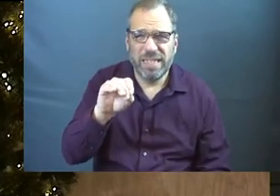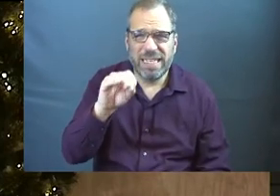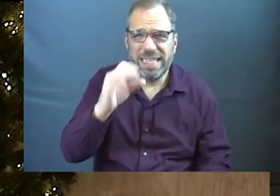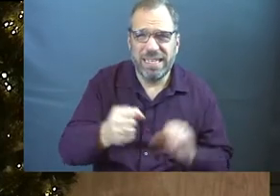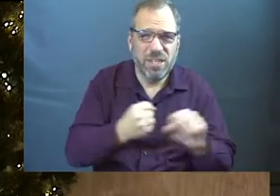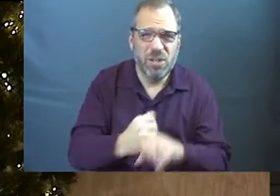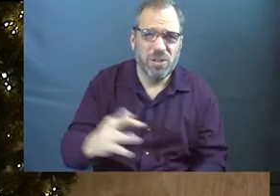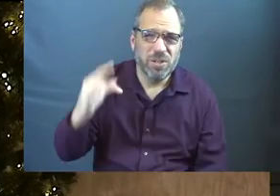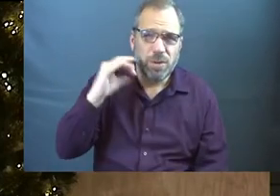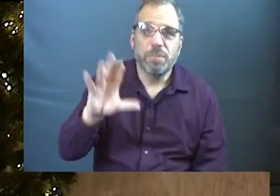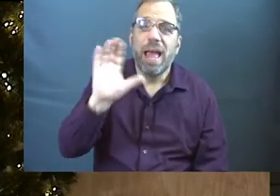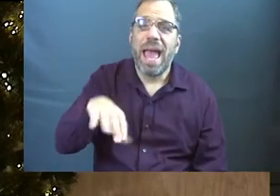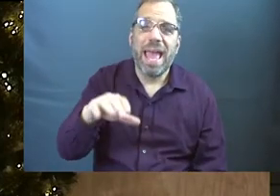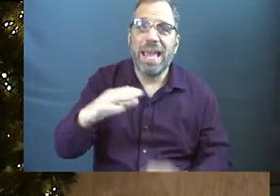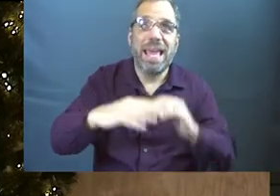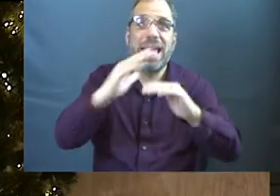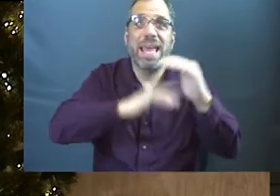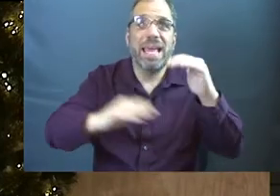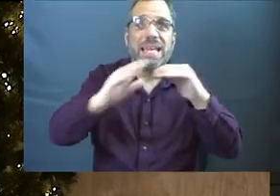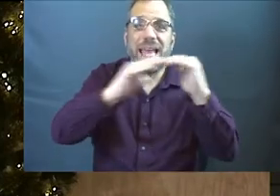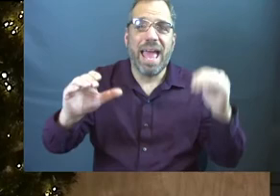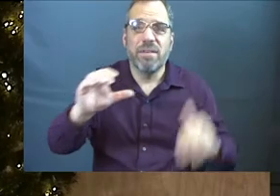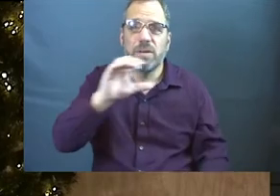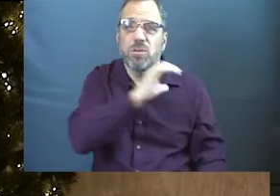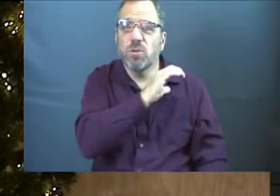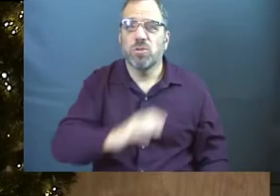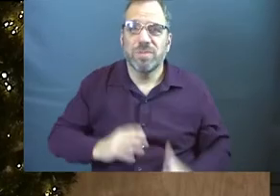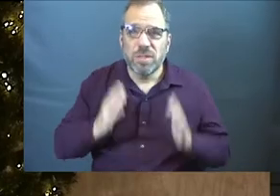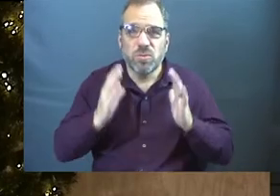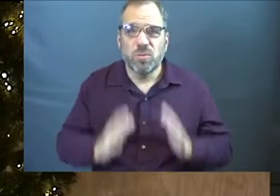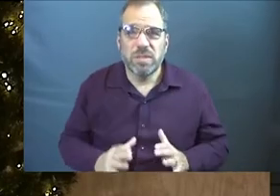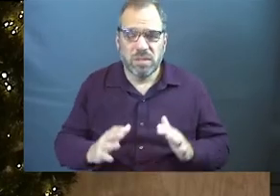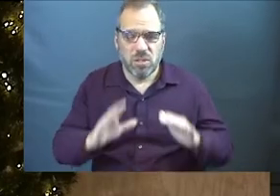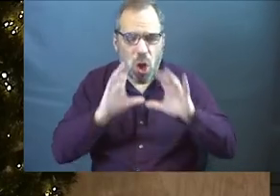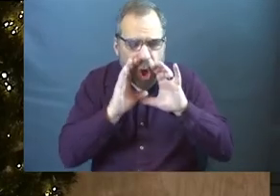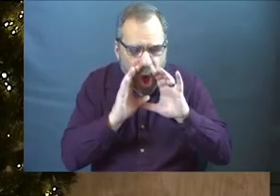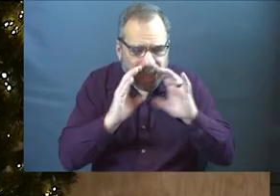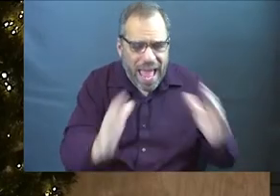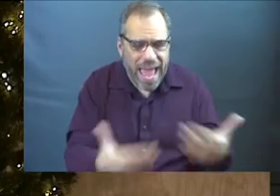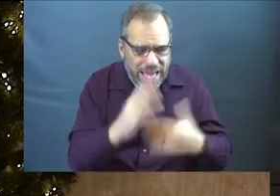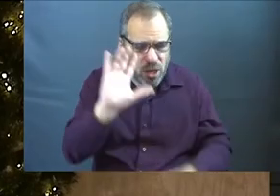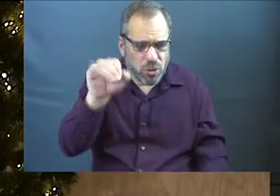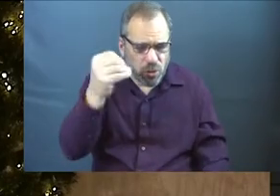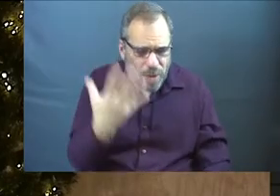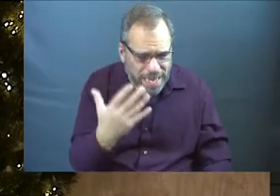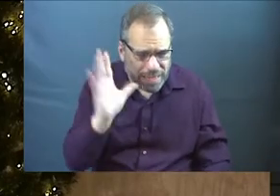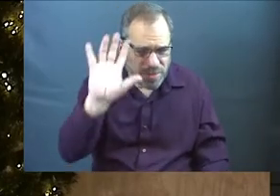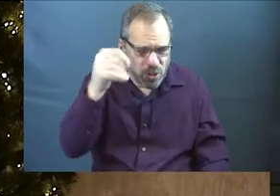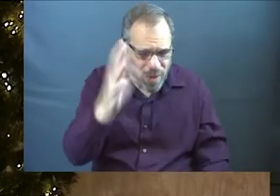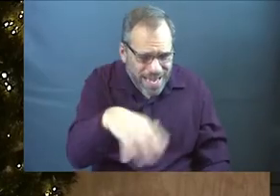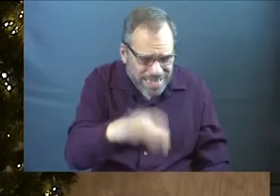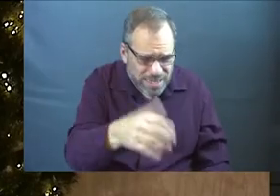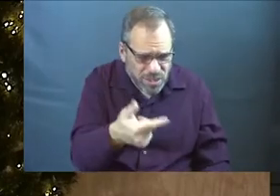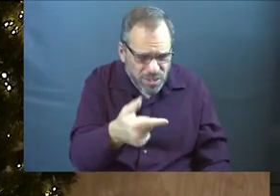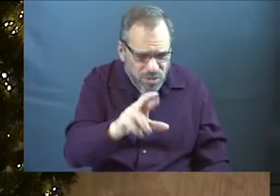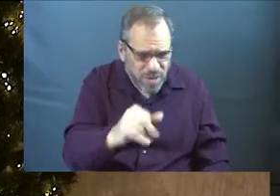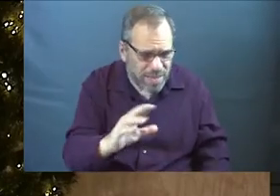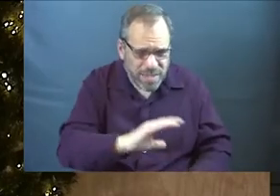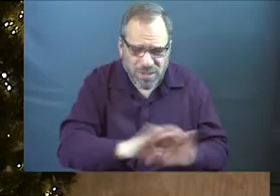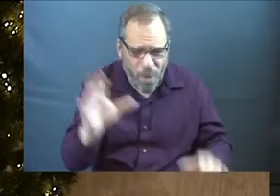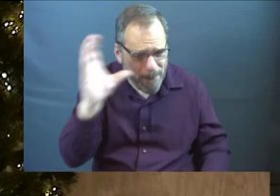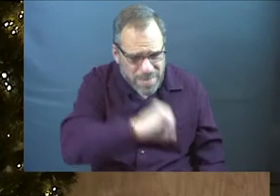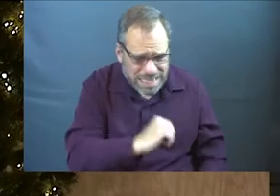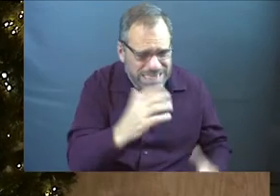The saints are calling down to us through the centuries and saying it's grace, guys. Don't miss